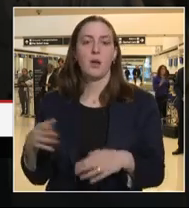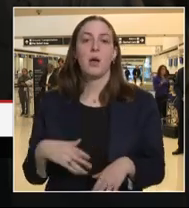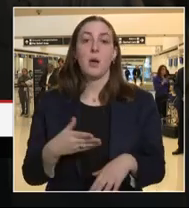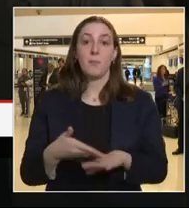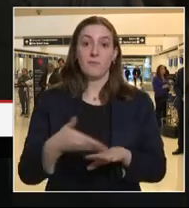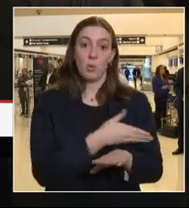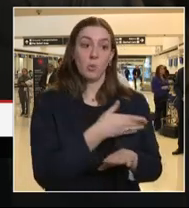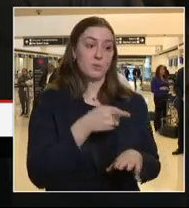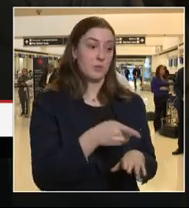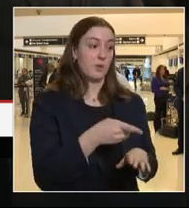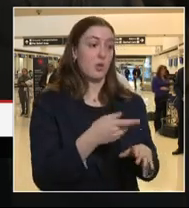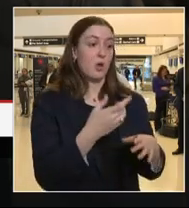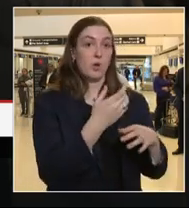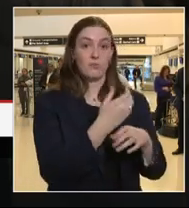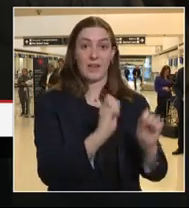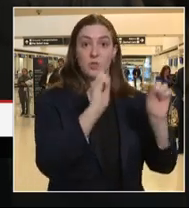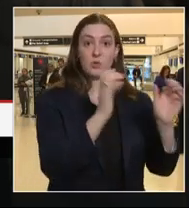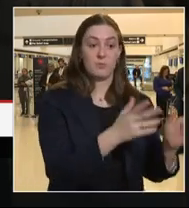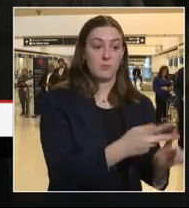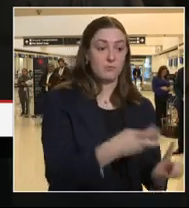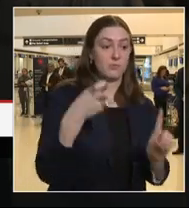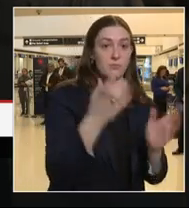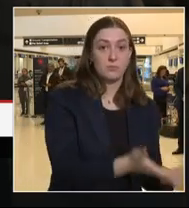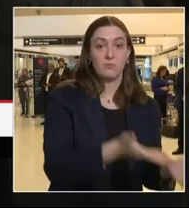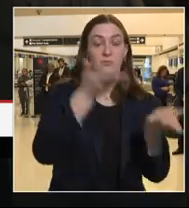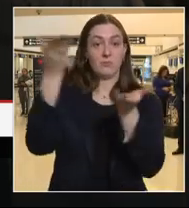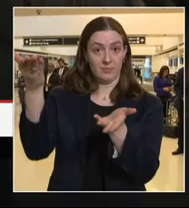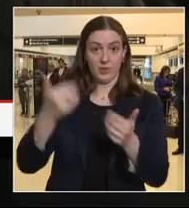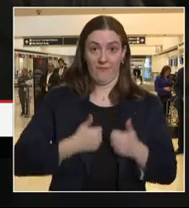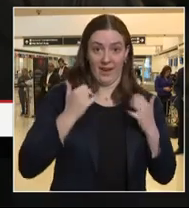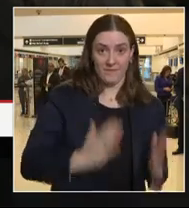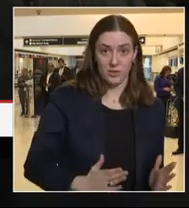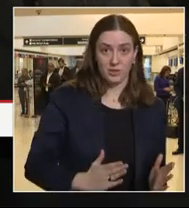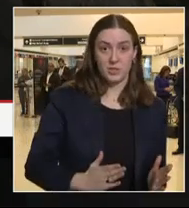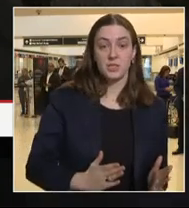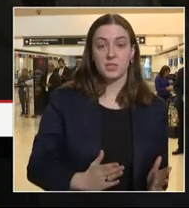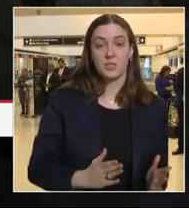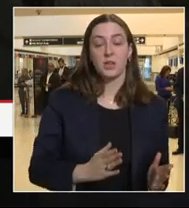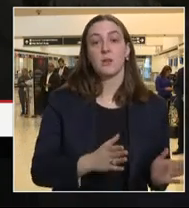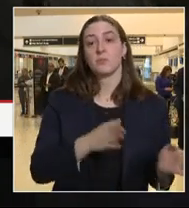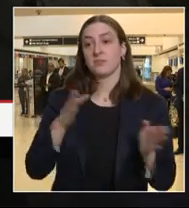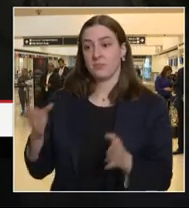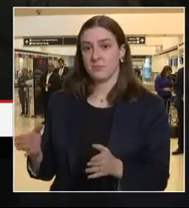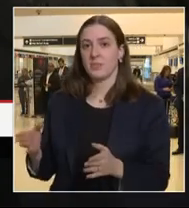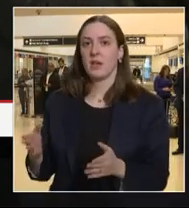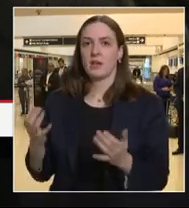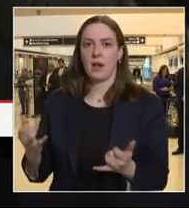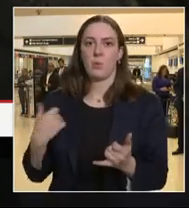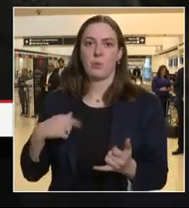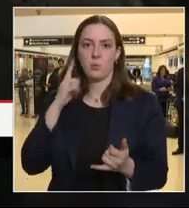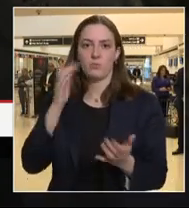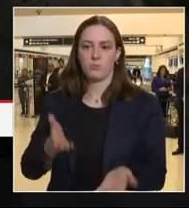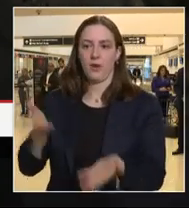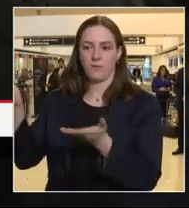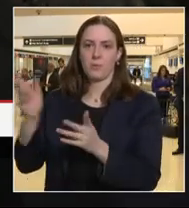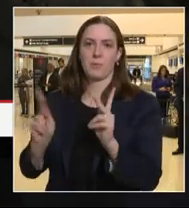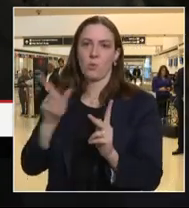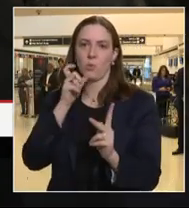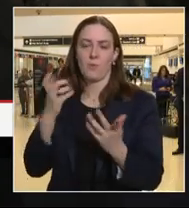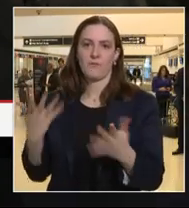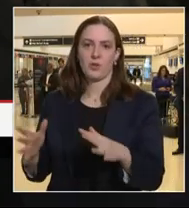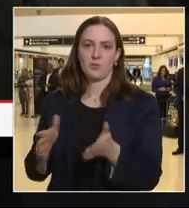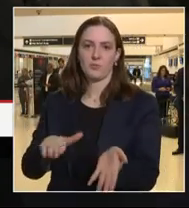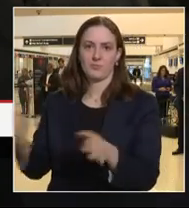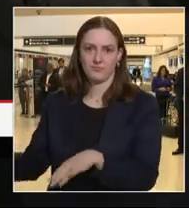point, we don't believe there are any survivors from this accident, and we have recovered 27 people from the plane and 1 from